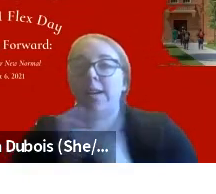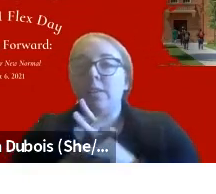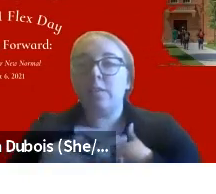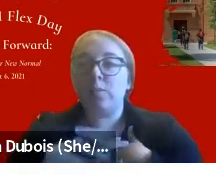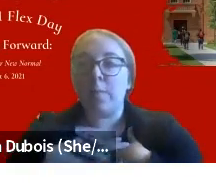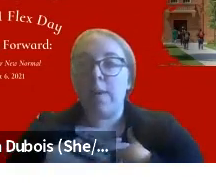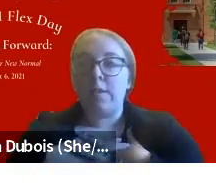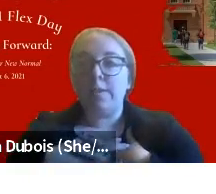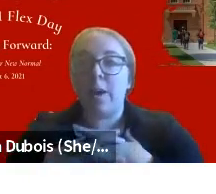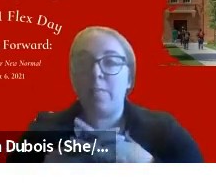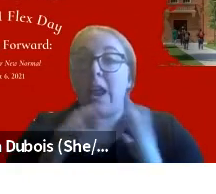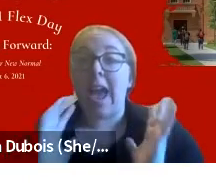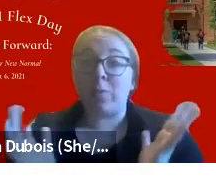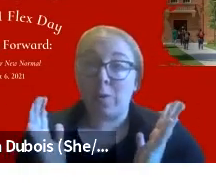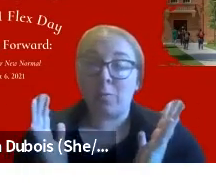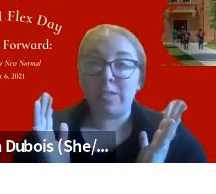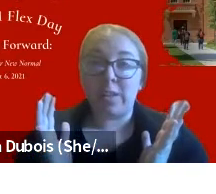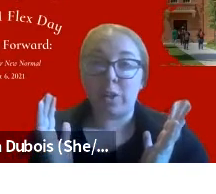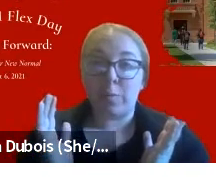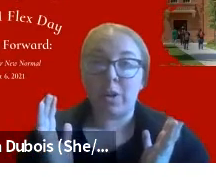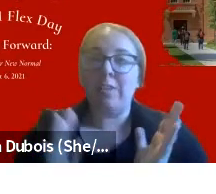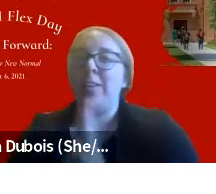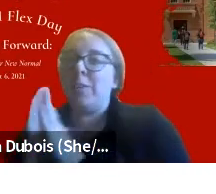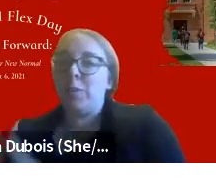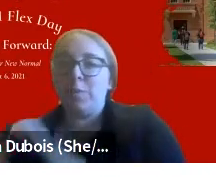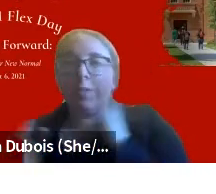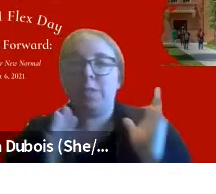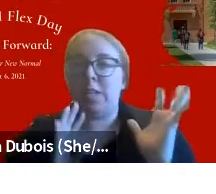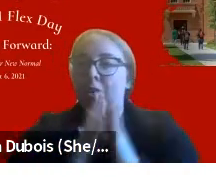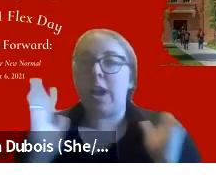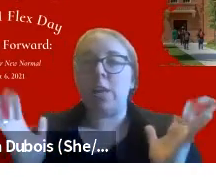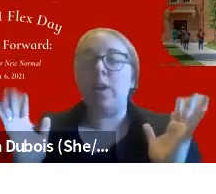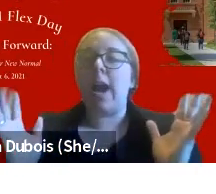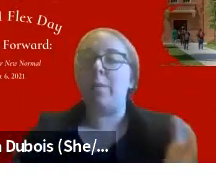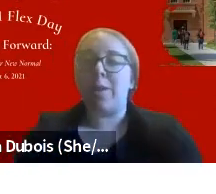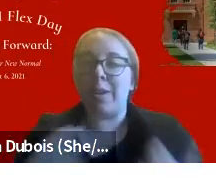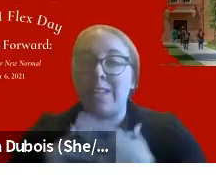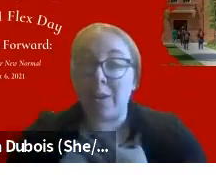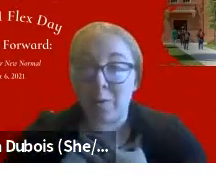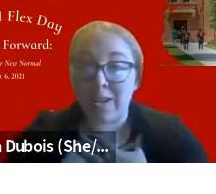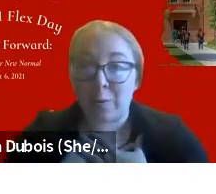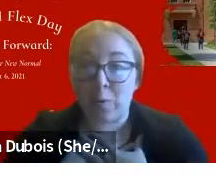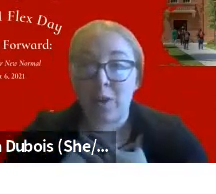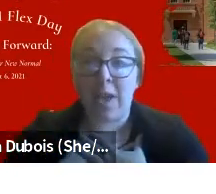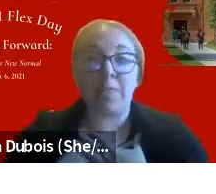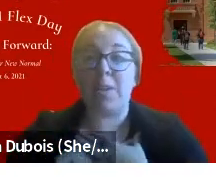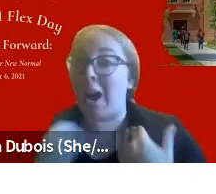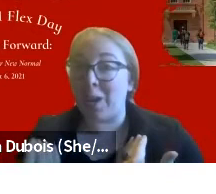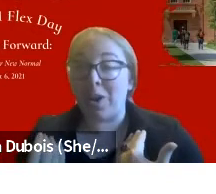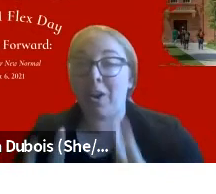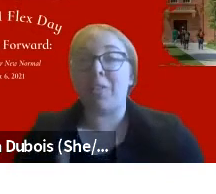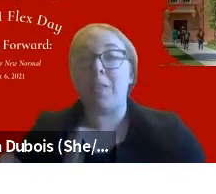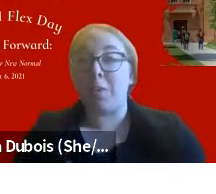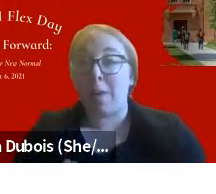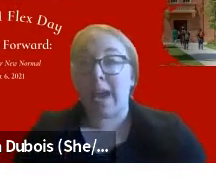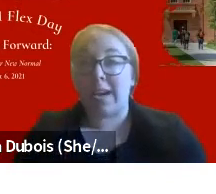So I recommend that everyone requests the interpreter, the students, the teacher, anyone. I would rather get 10 requests for one event than not get